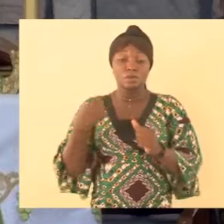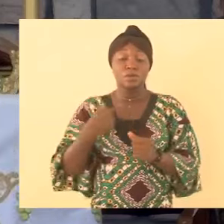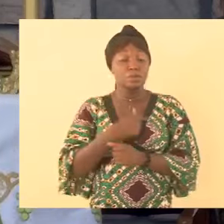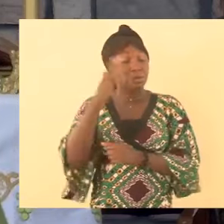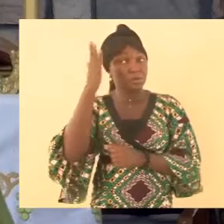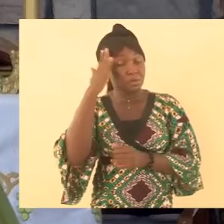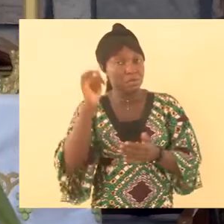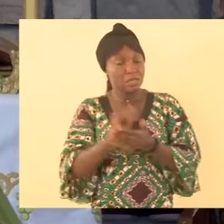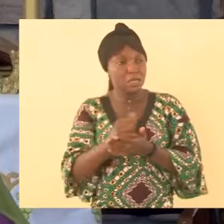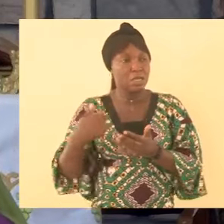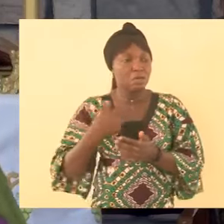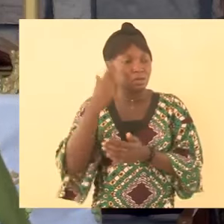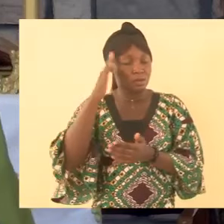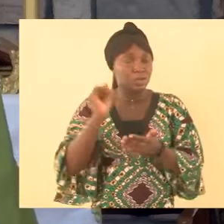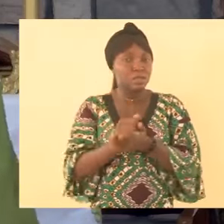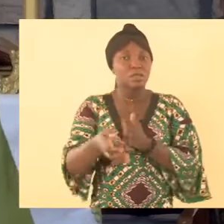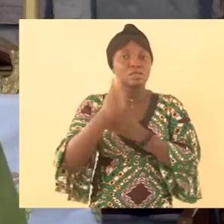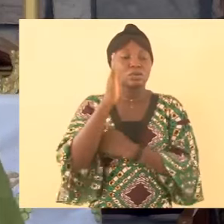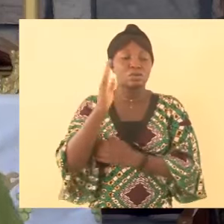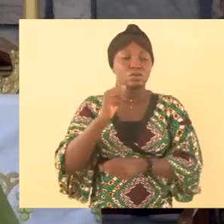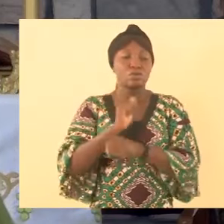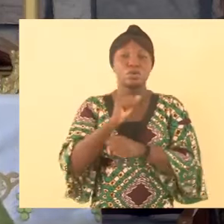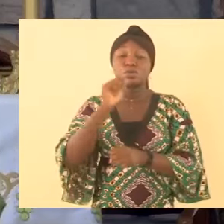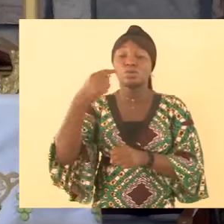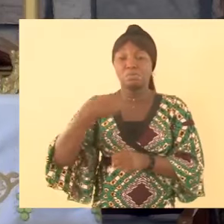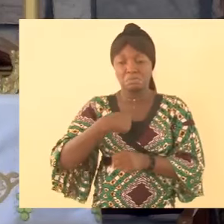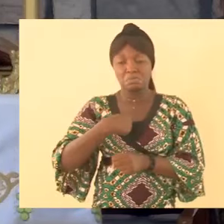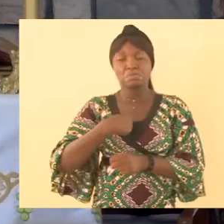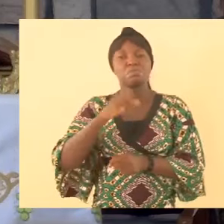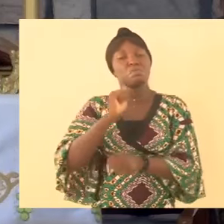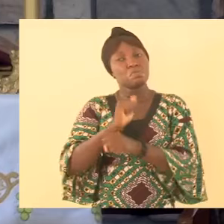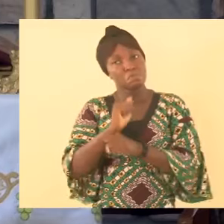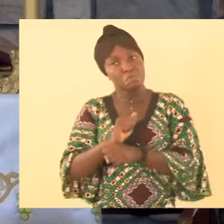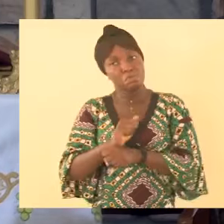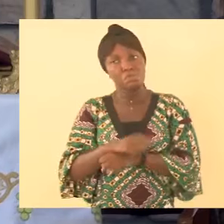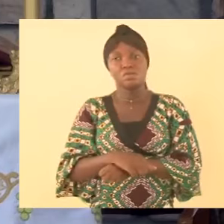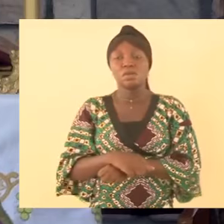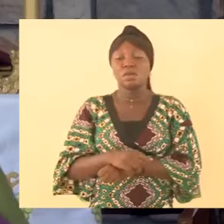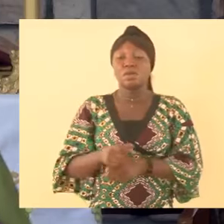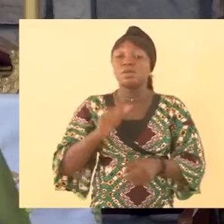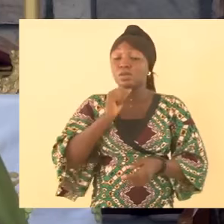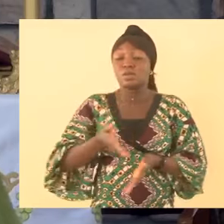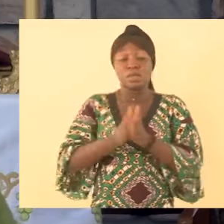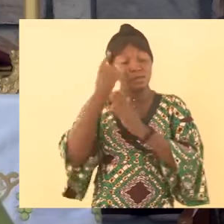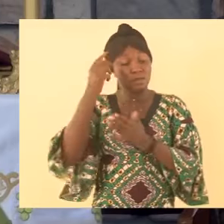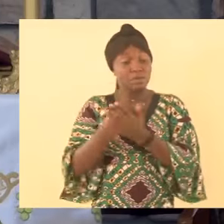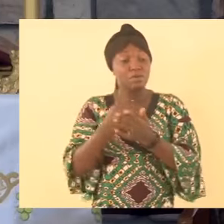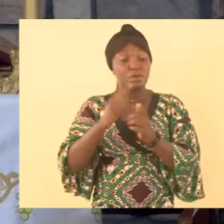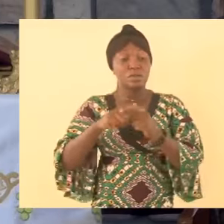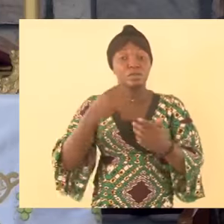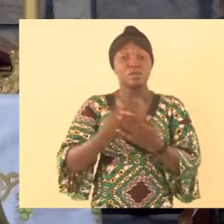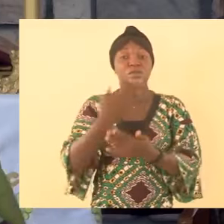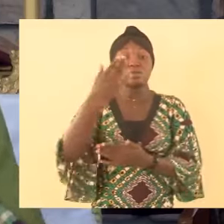And once we recognize that it is God's work, it's not my work. If I am not asking for money to go and